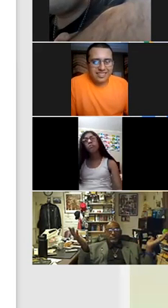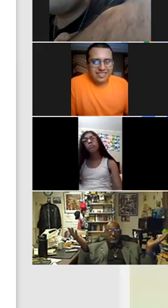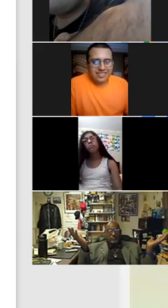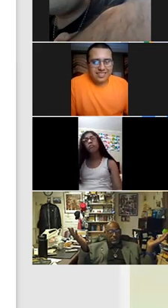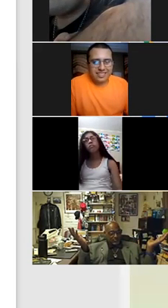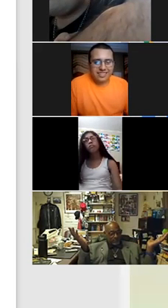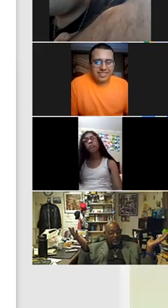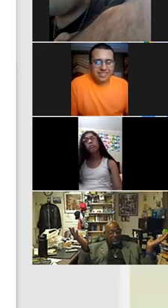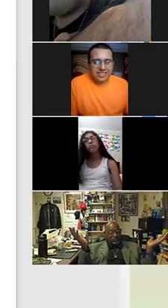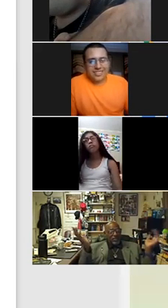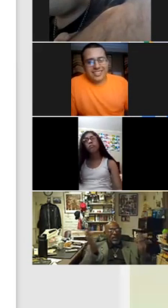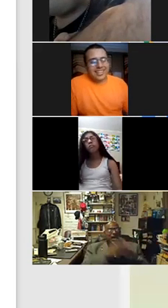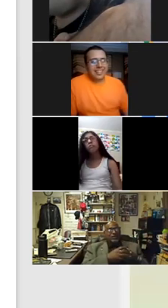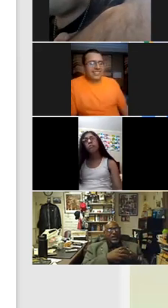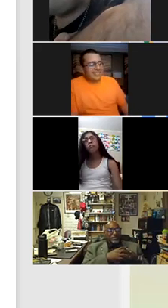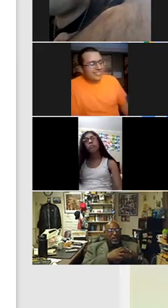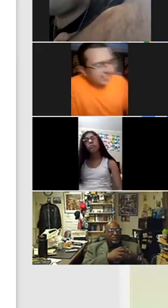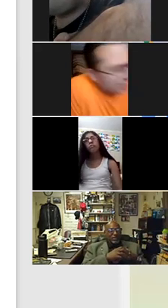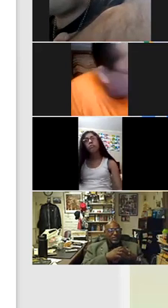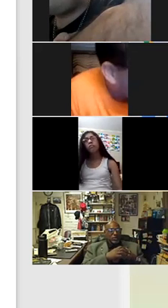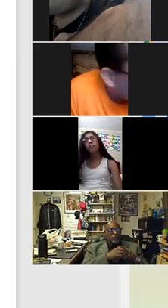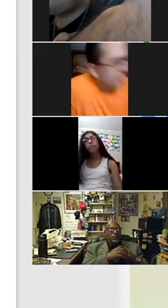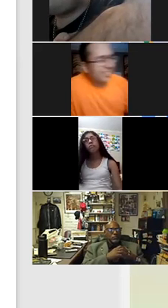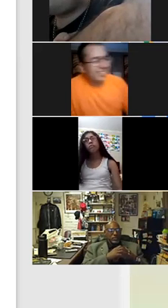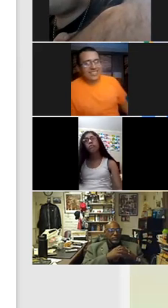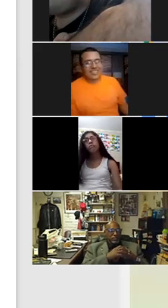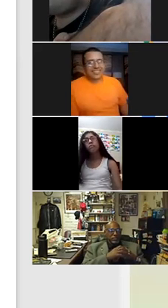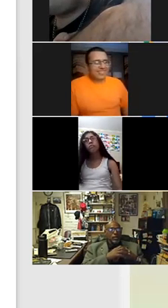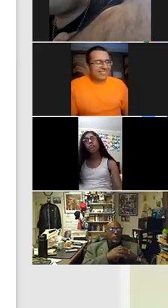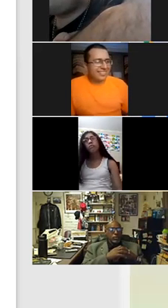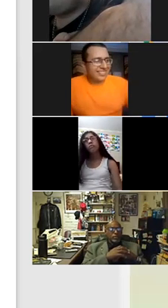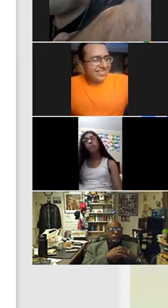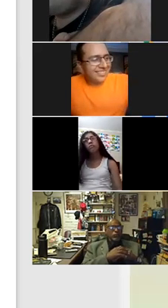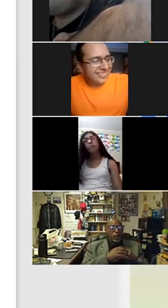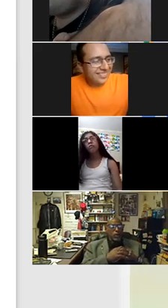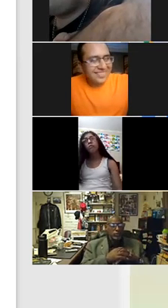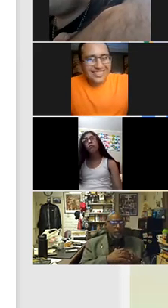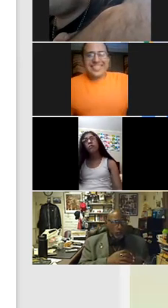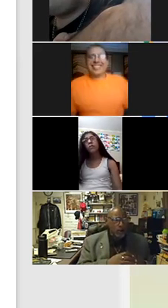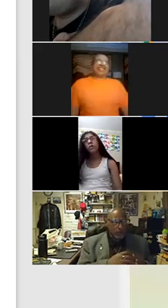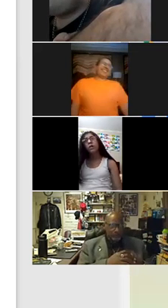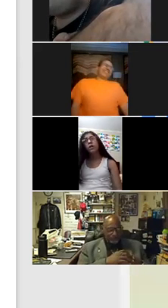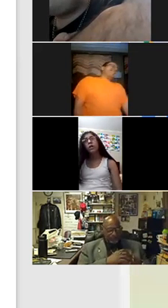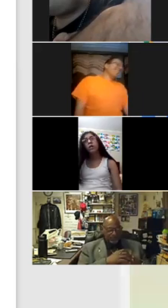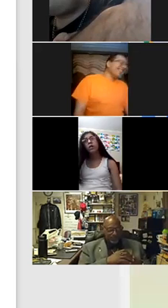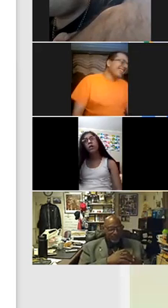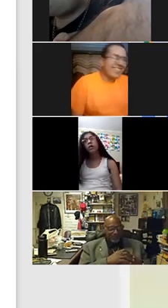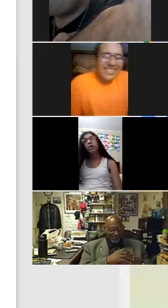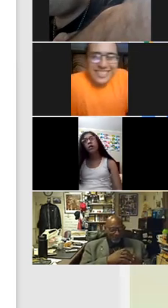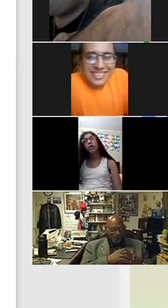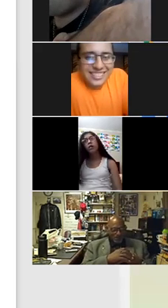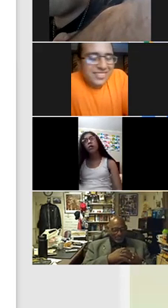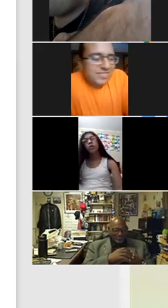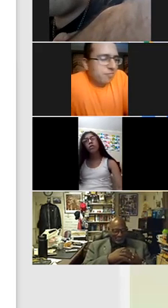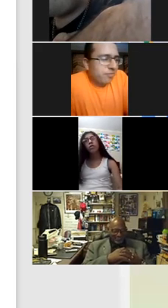fruit. Right? Yeah. I don't have to go up and beat the tree and say, hey, give me some fruit, man. You gotta work.